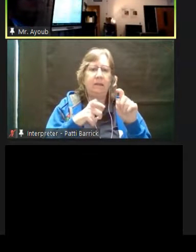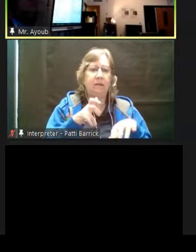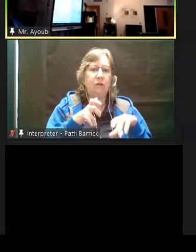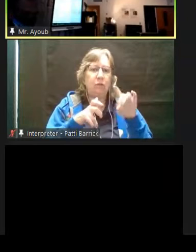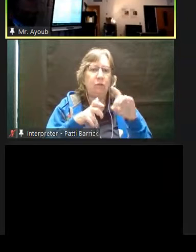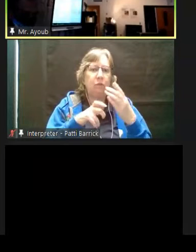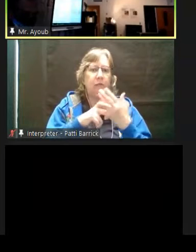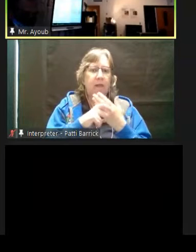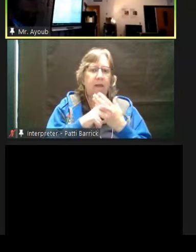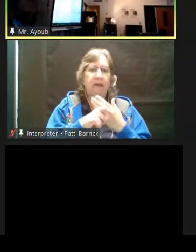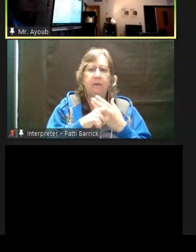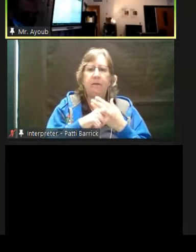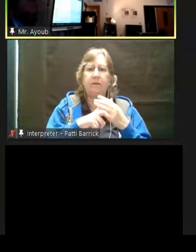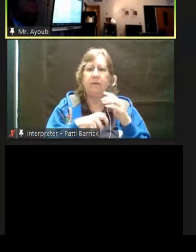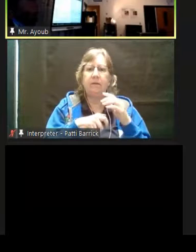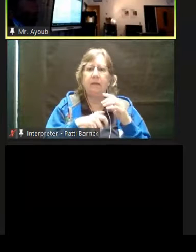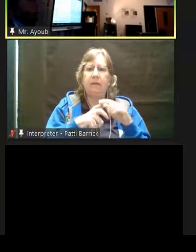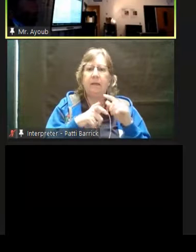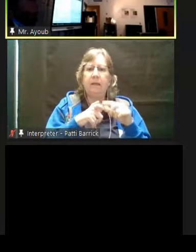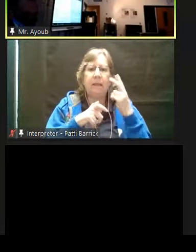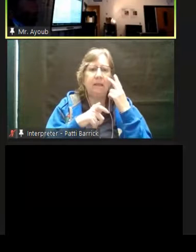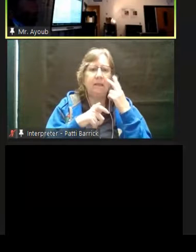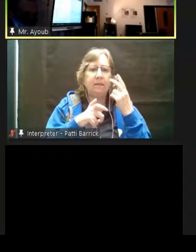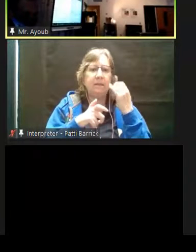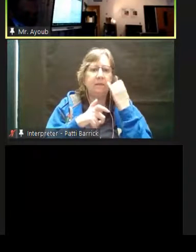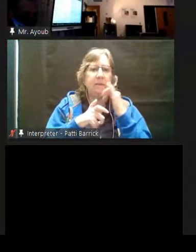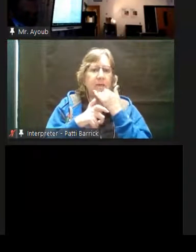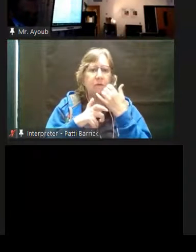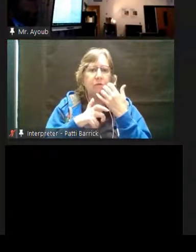again. And let's see if it got rid of my error.